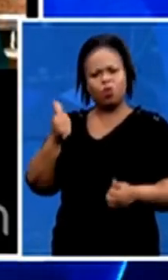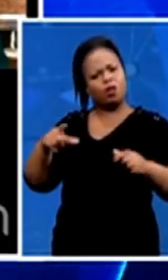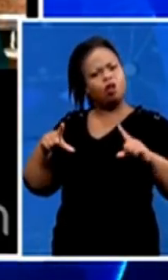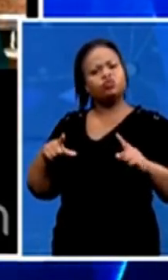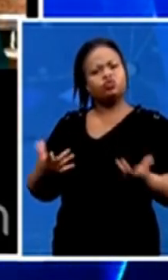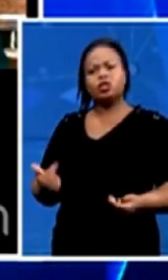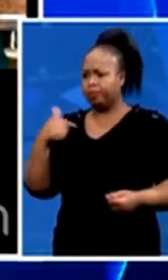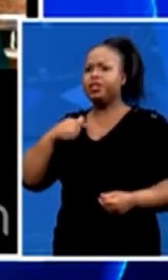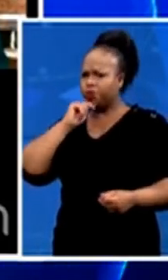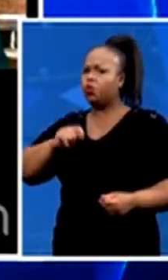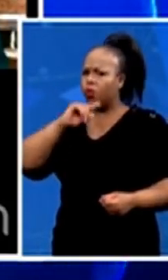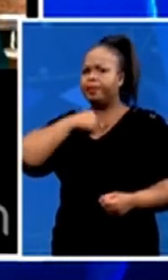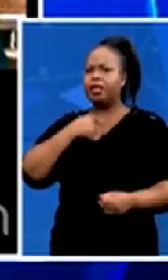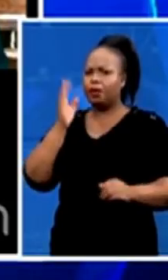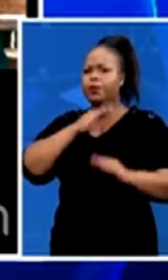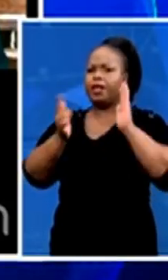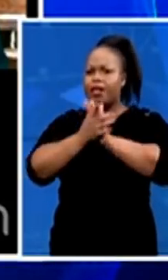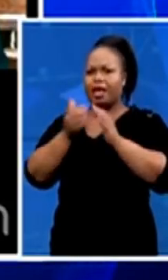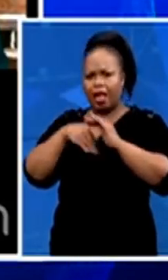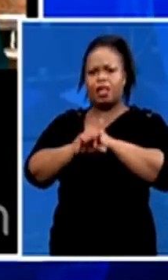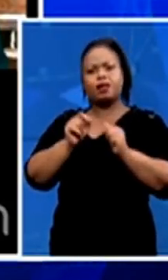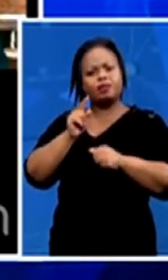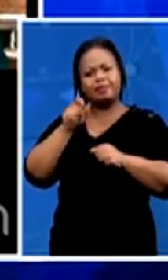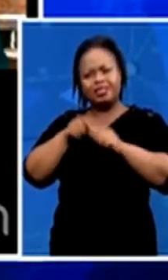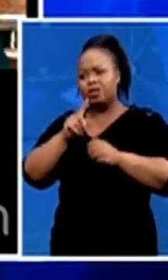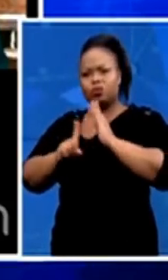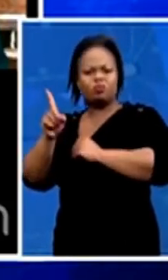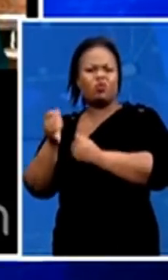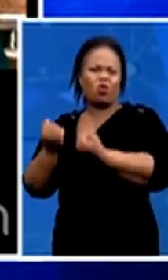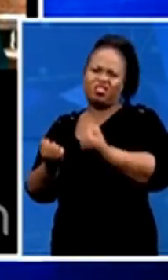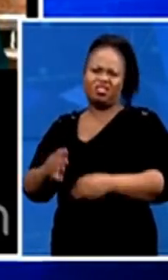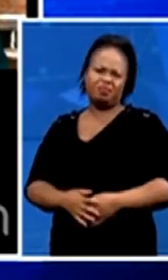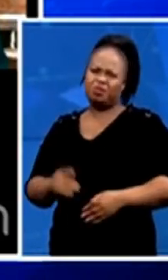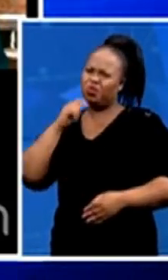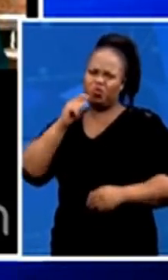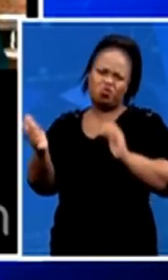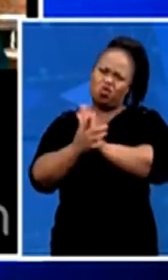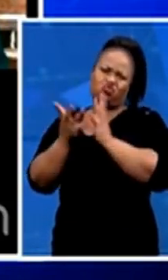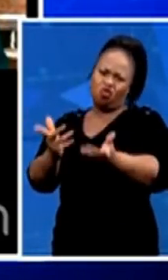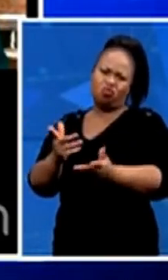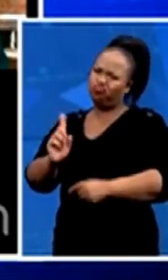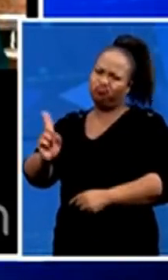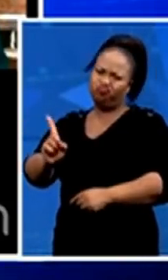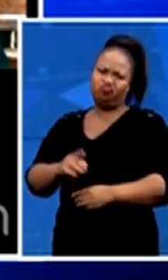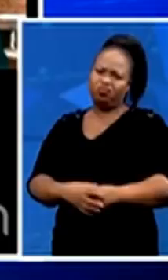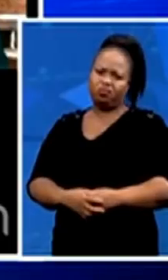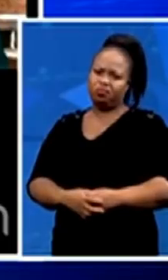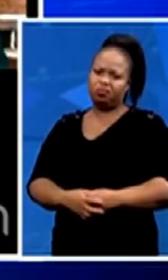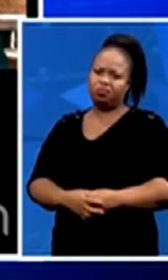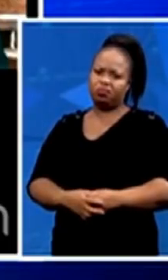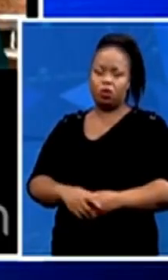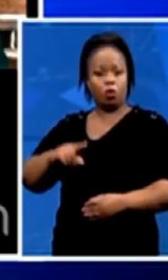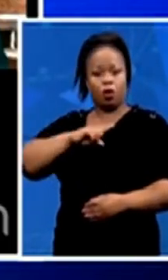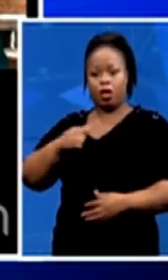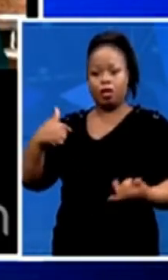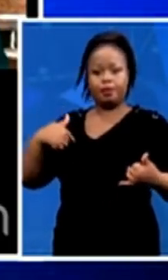person who was taking that to court? Surely not. That cannot be the law. It can't be the law that I'm now completely helpless.